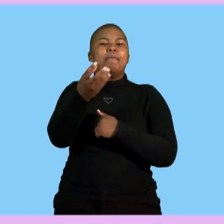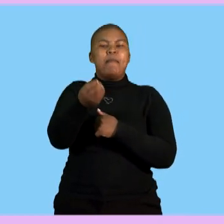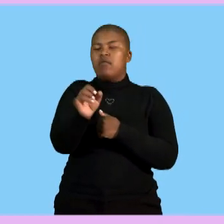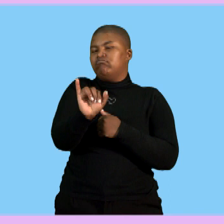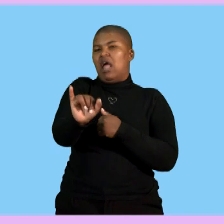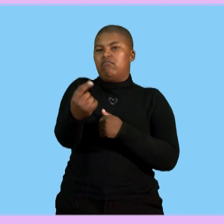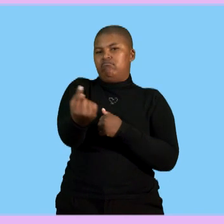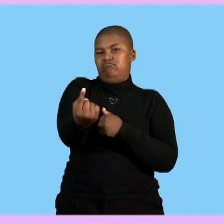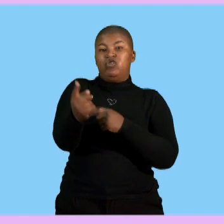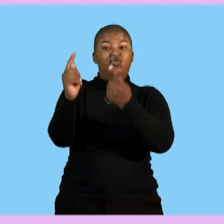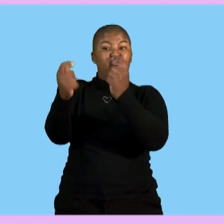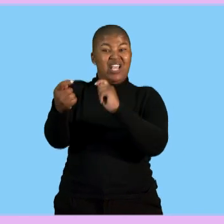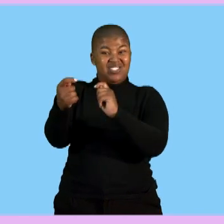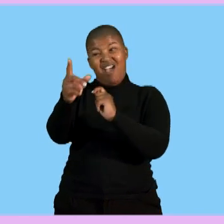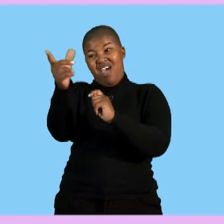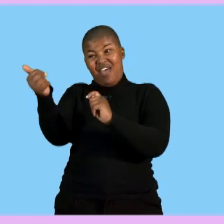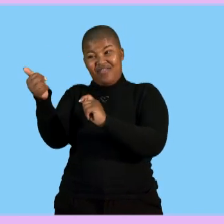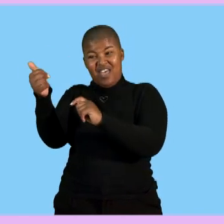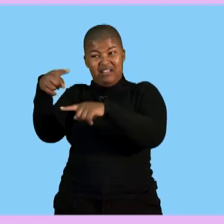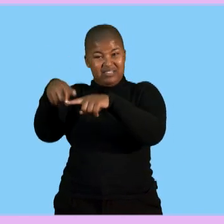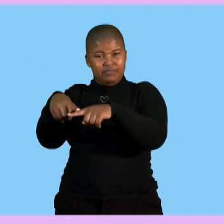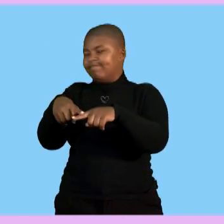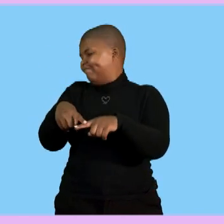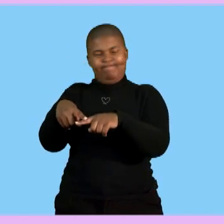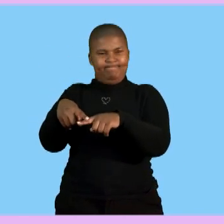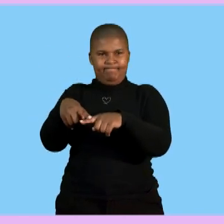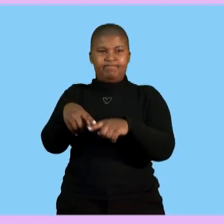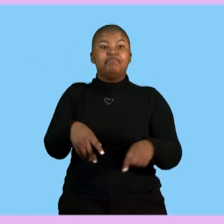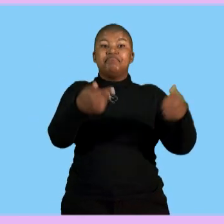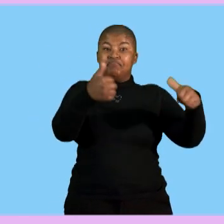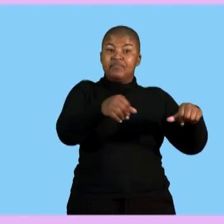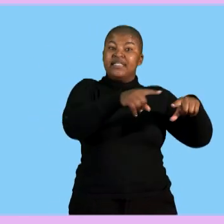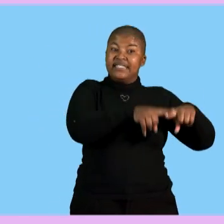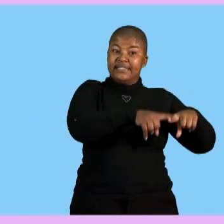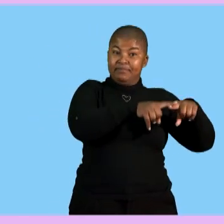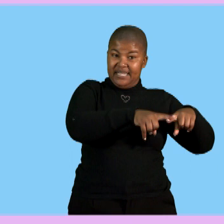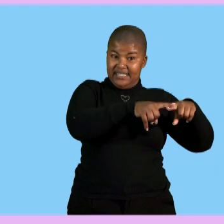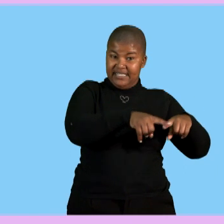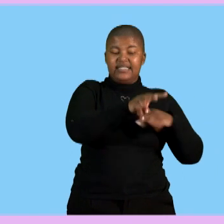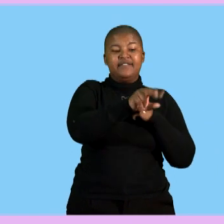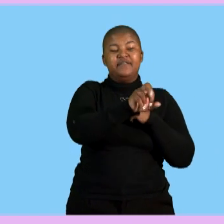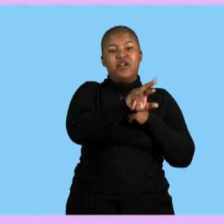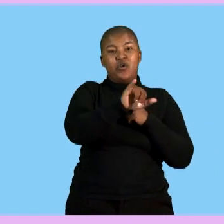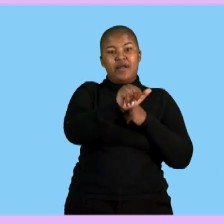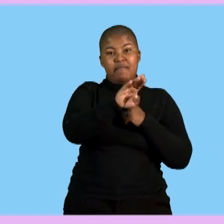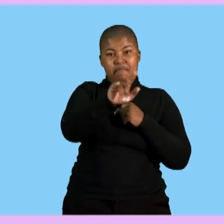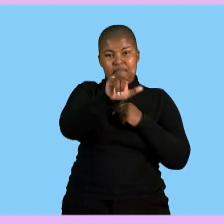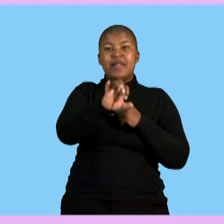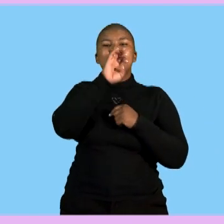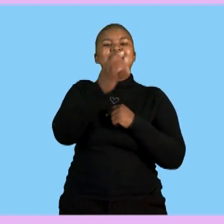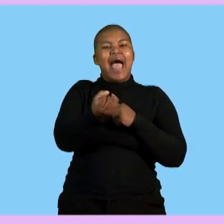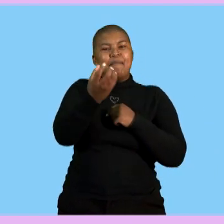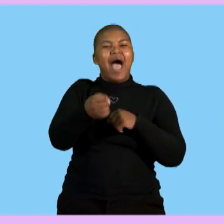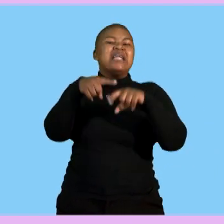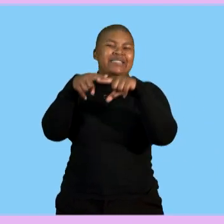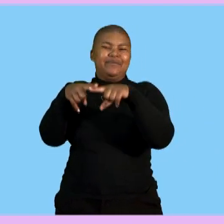alone and is not changed by other variables. Dependent variable, a value that depends on